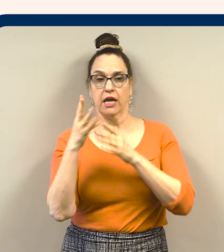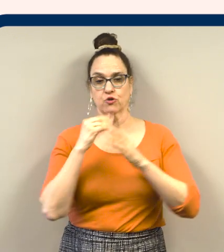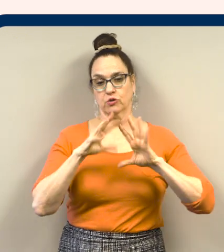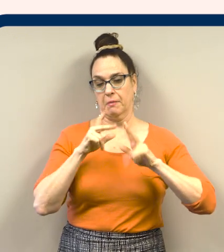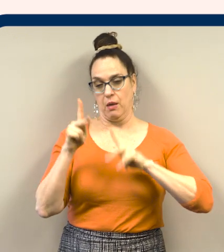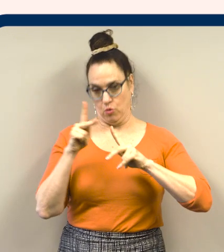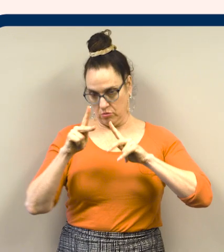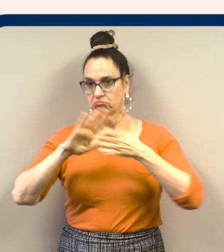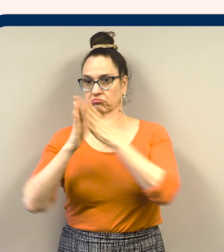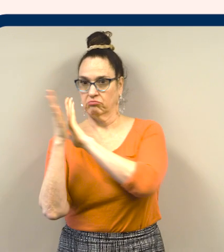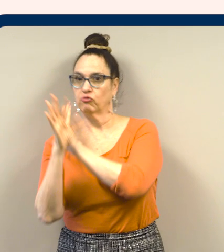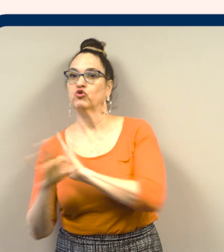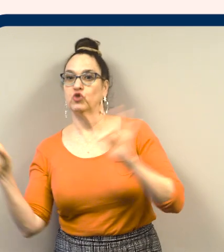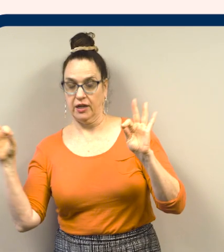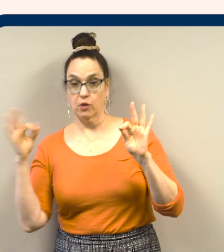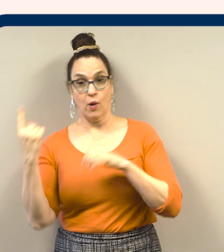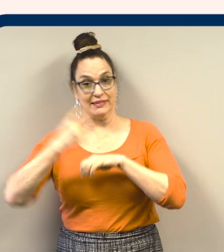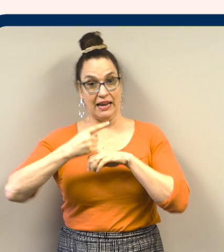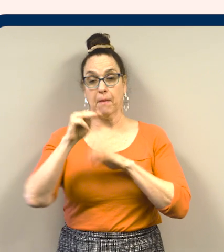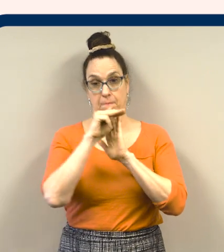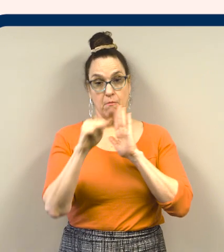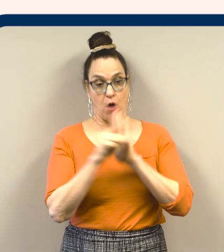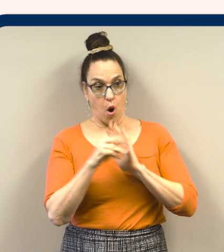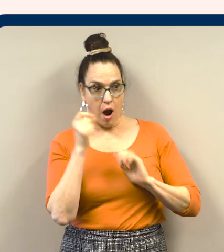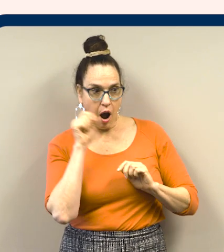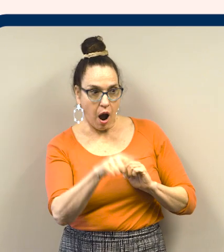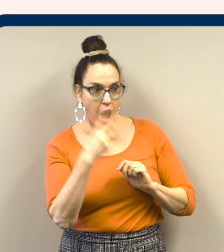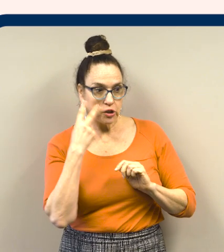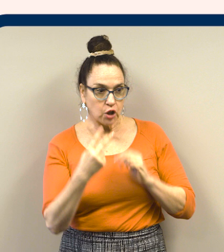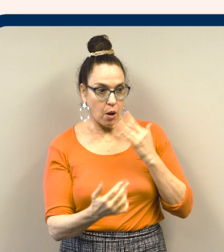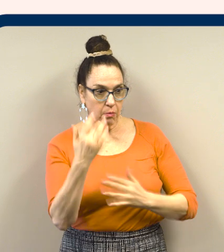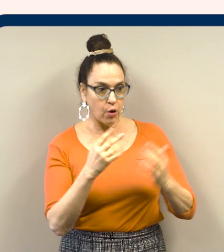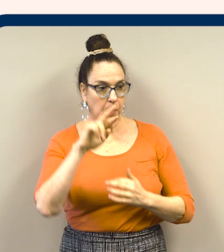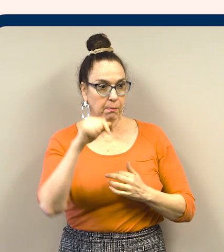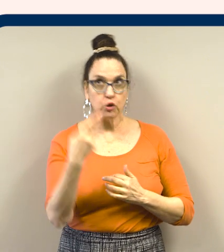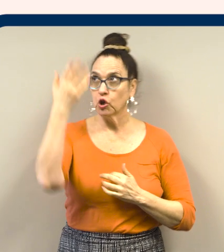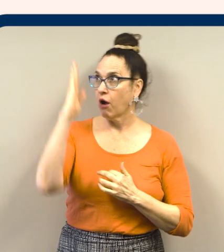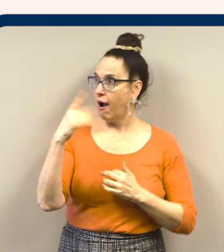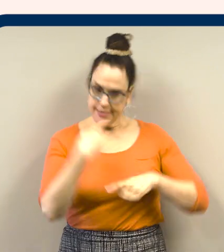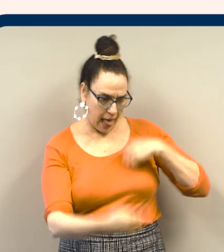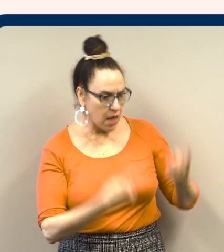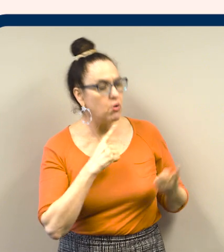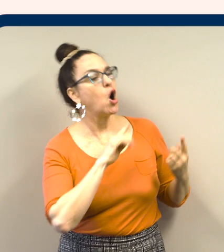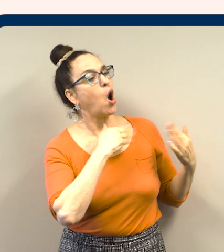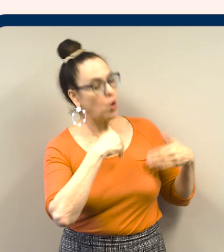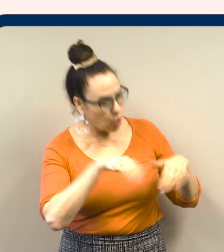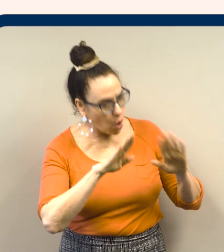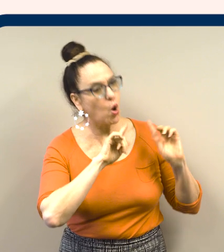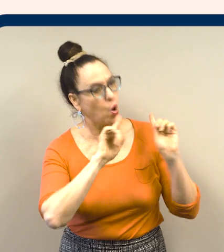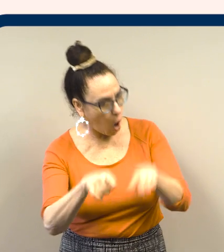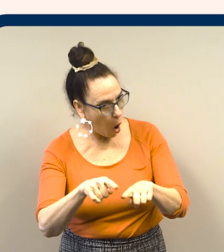freedom. One day, Moses encountered a burning bush where God spoke to him, commanding him to go